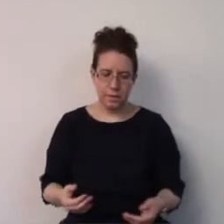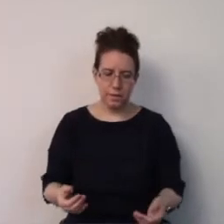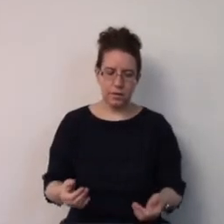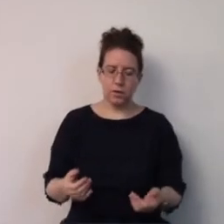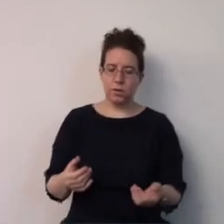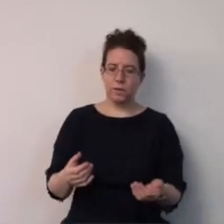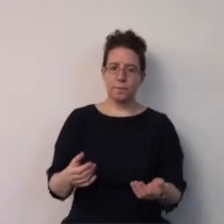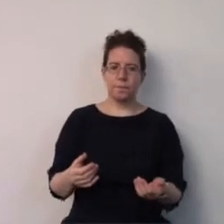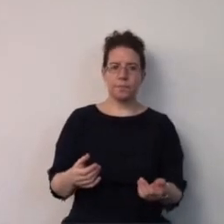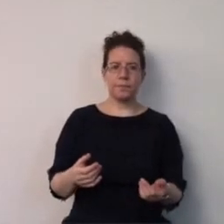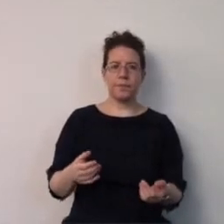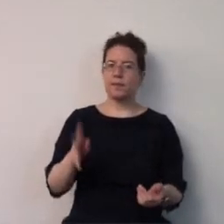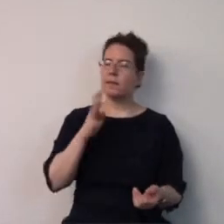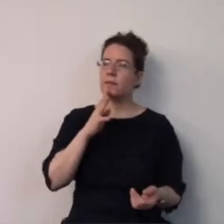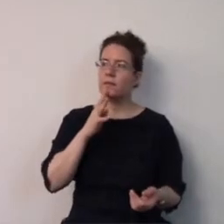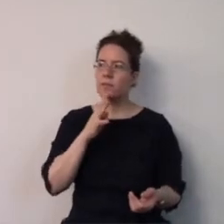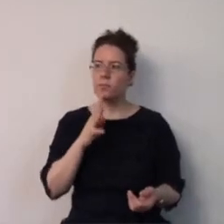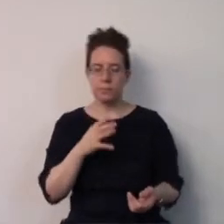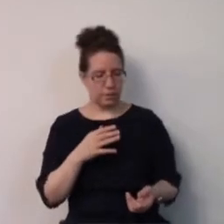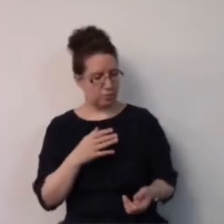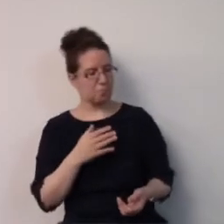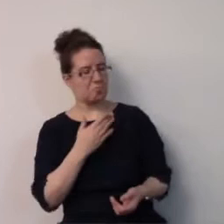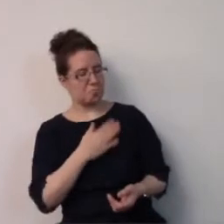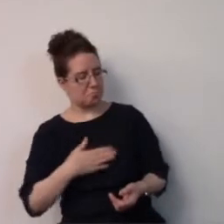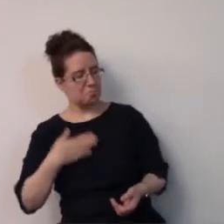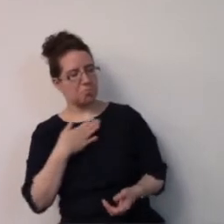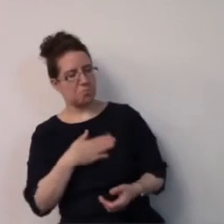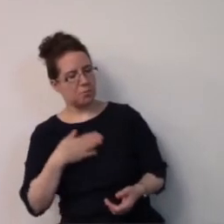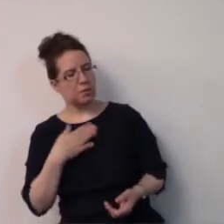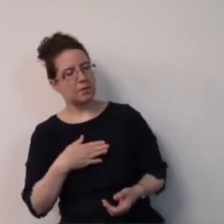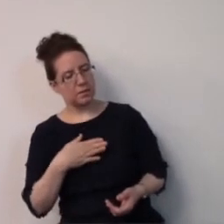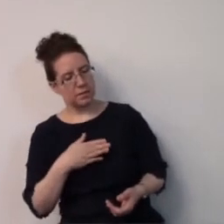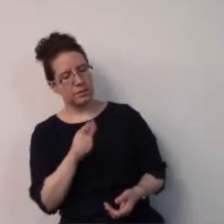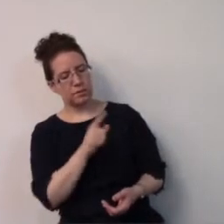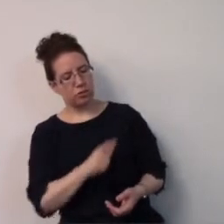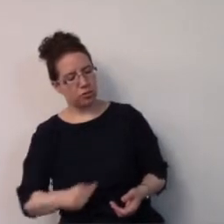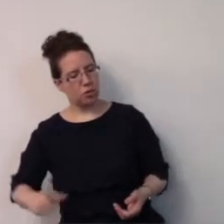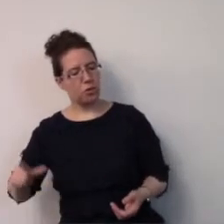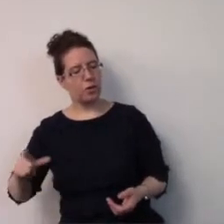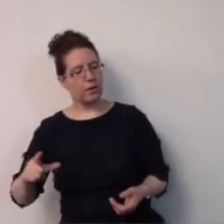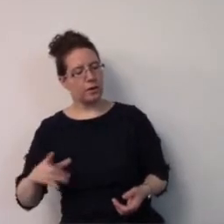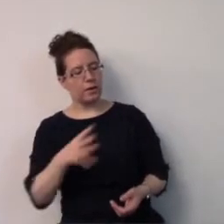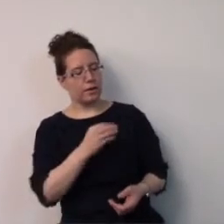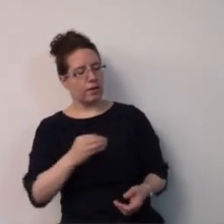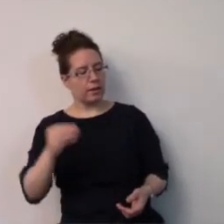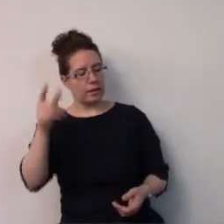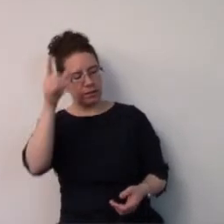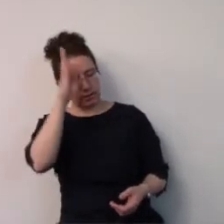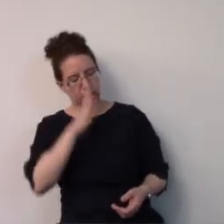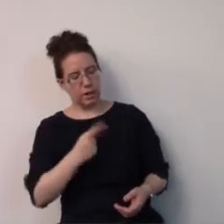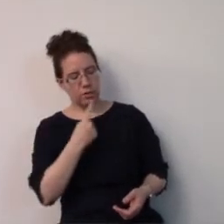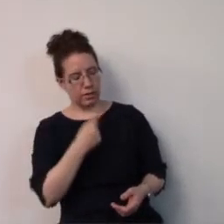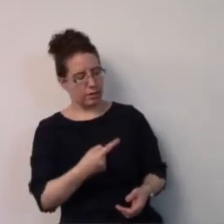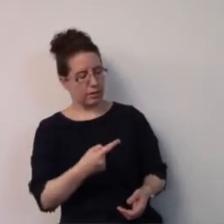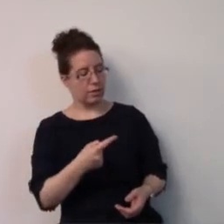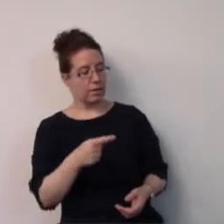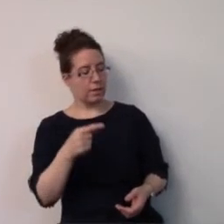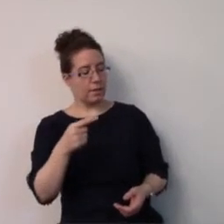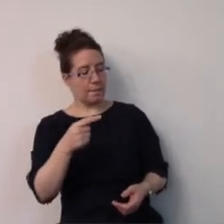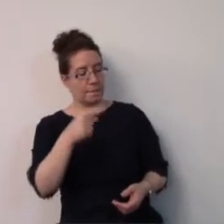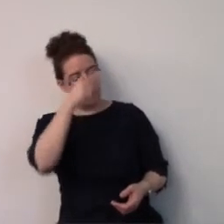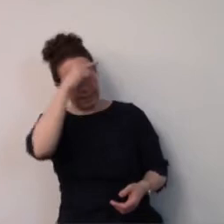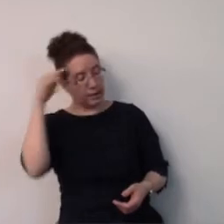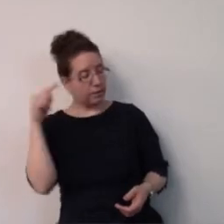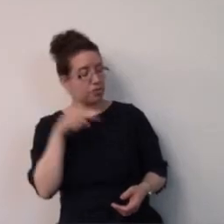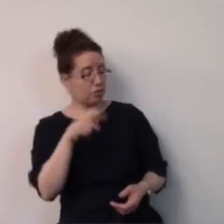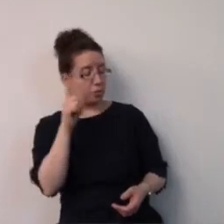thine enemies." You know, when we get wronged, we want justice. We want